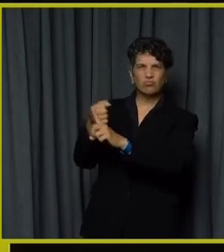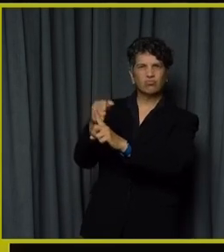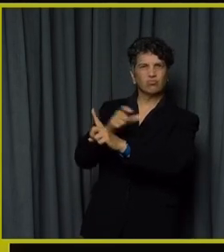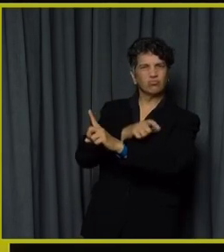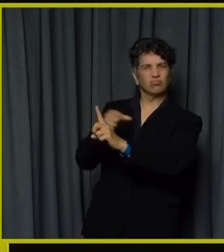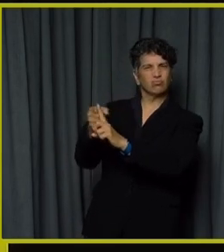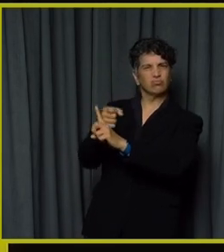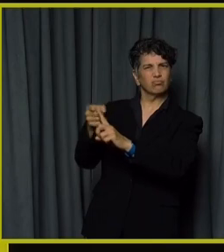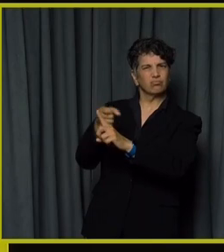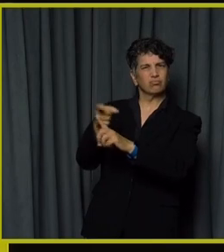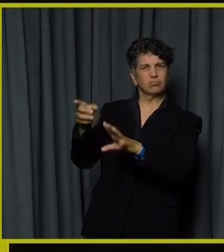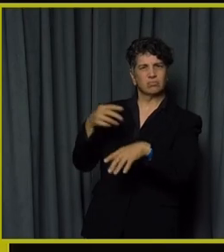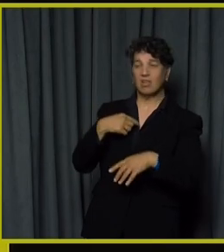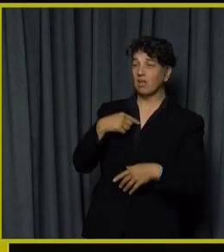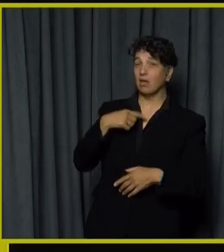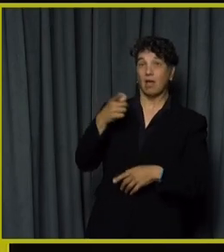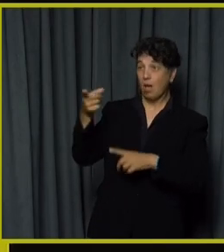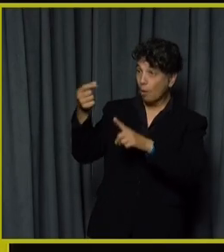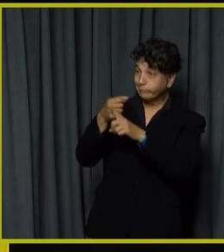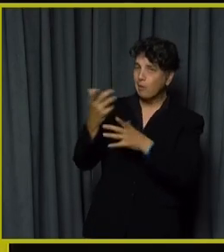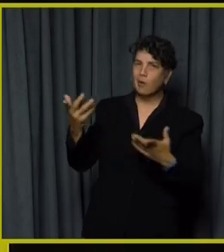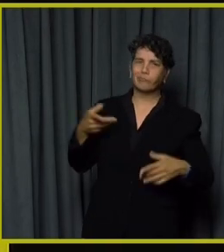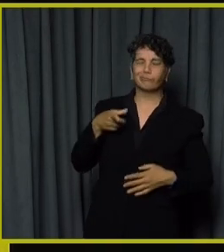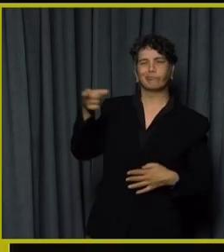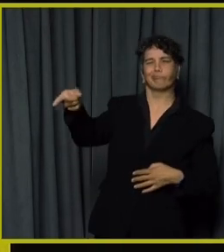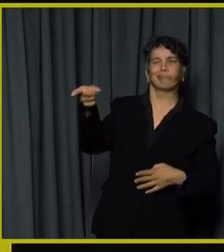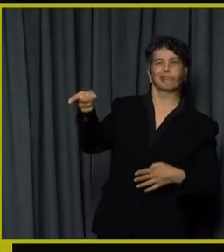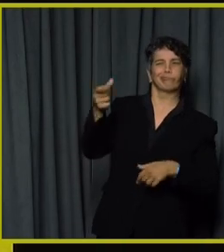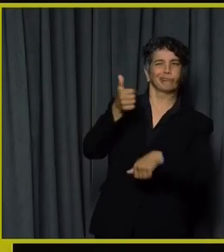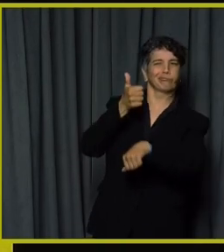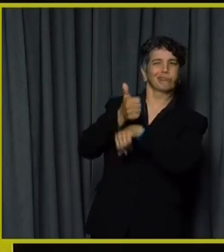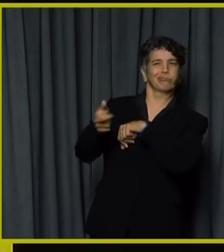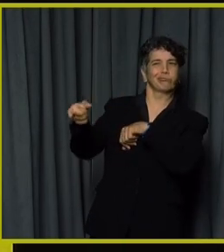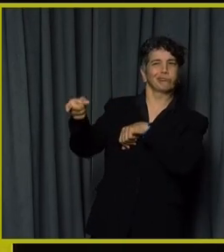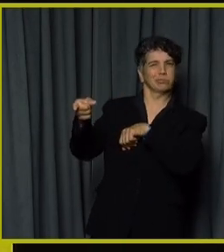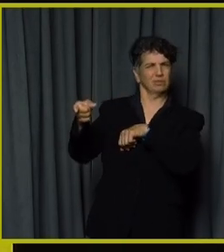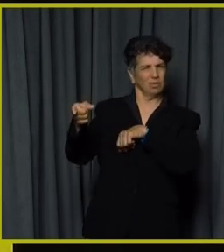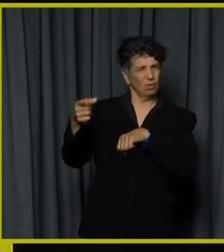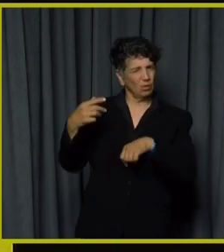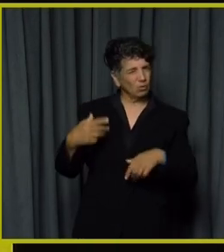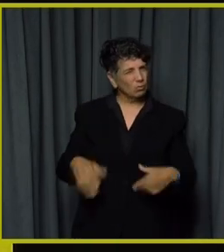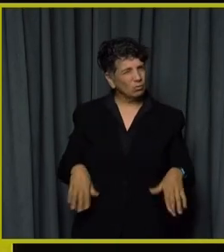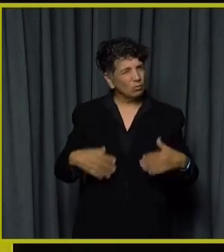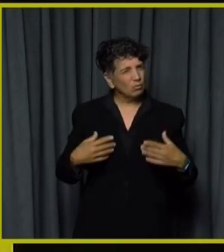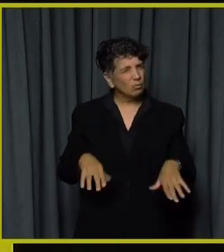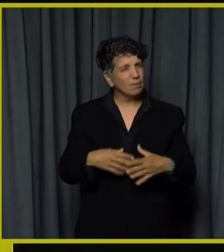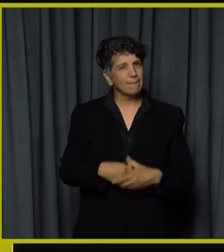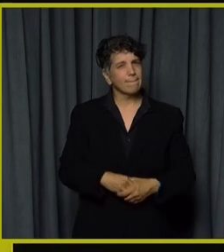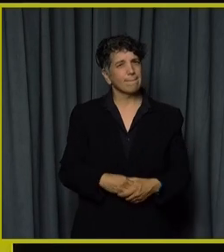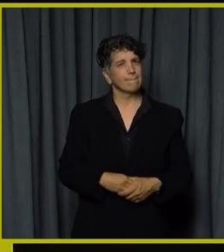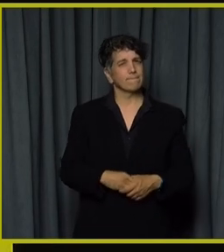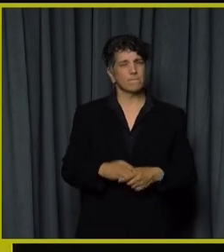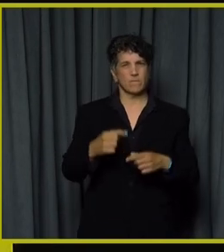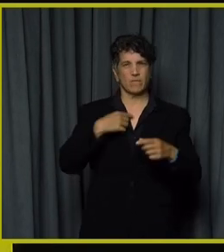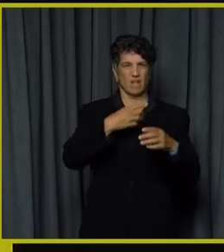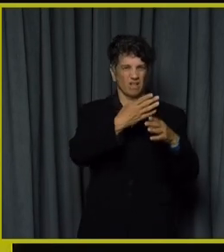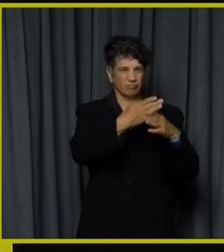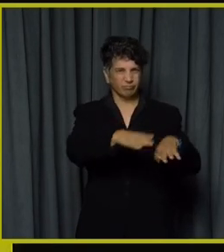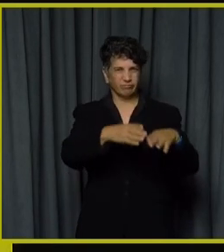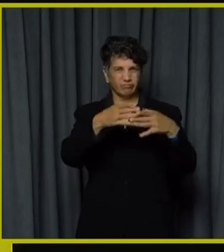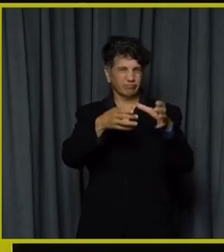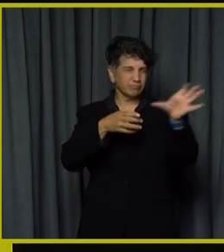all of society's problems. For too long, we have been divided by race and immigration